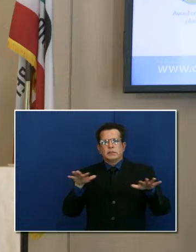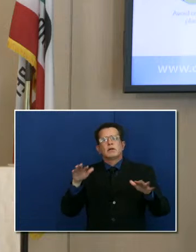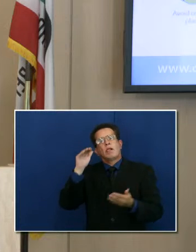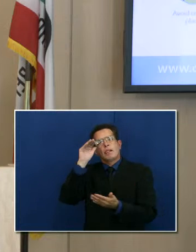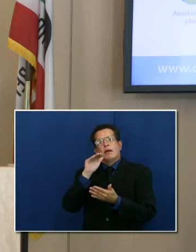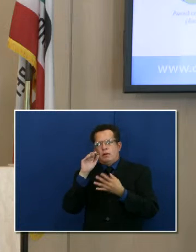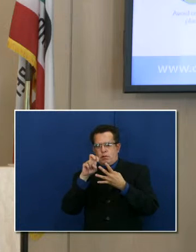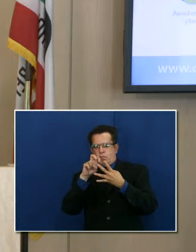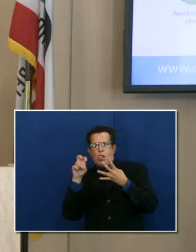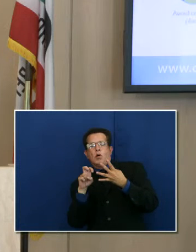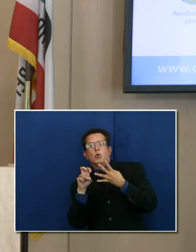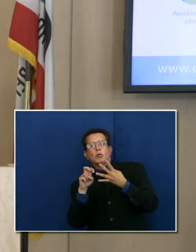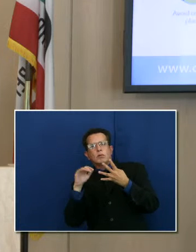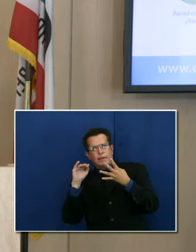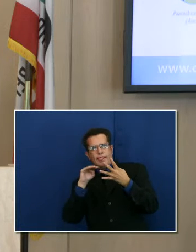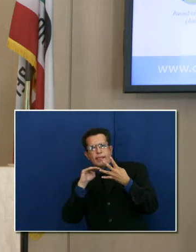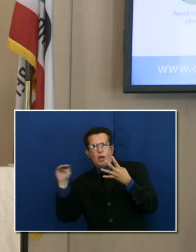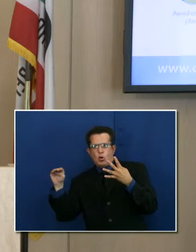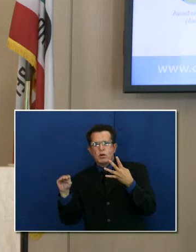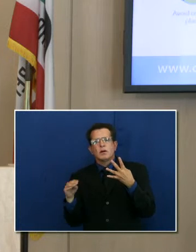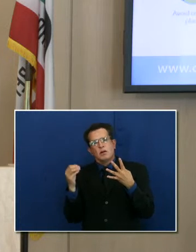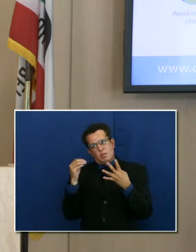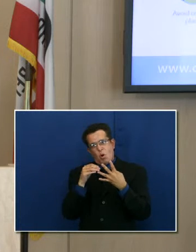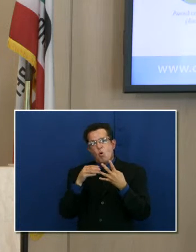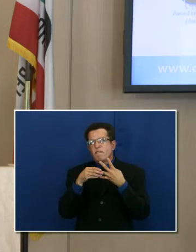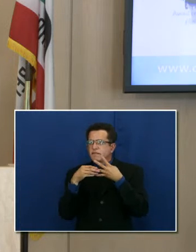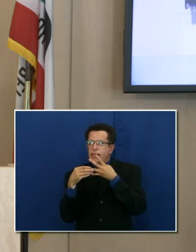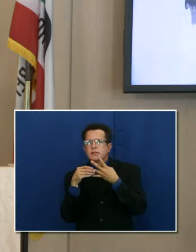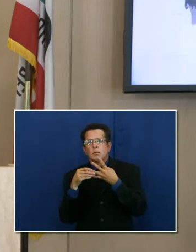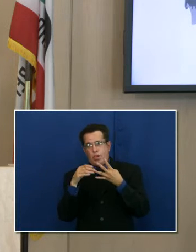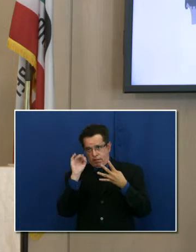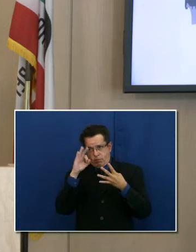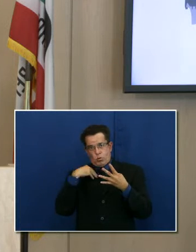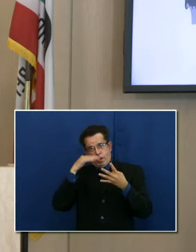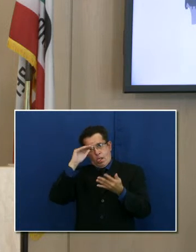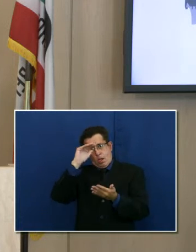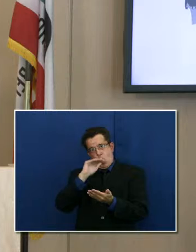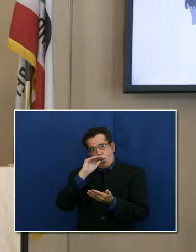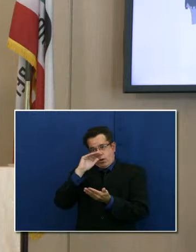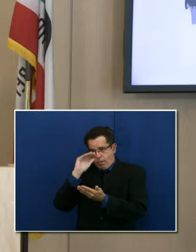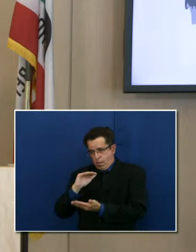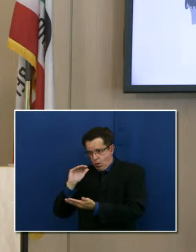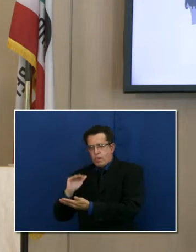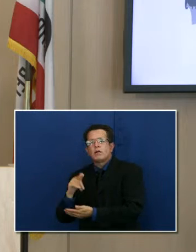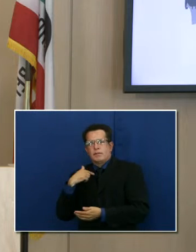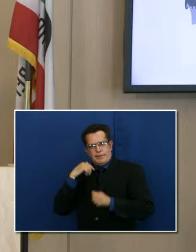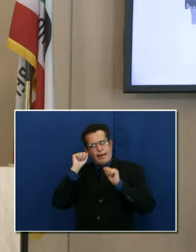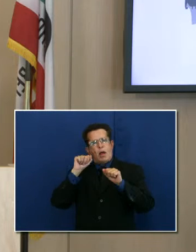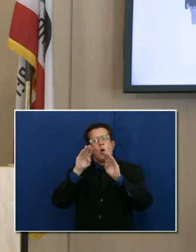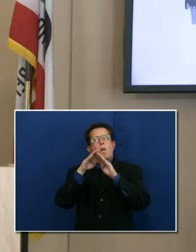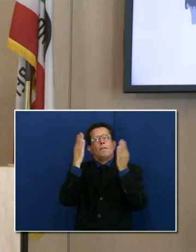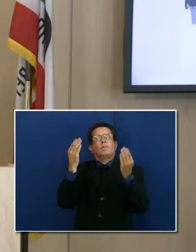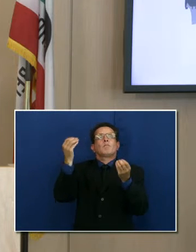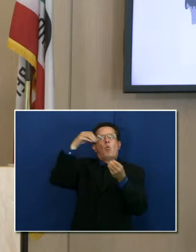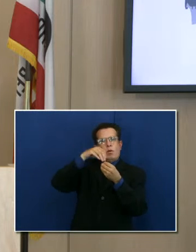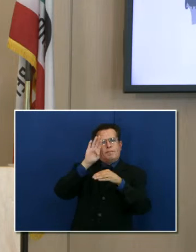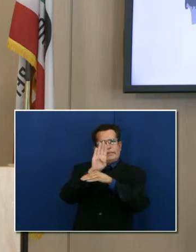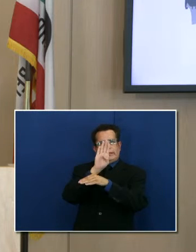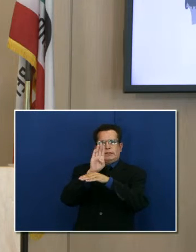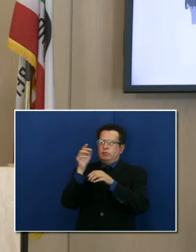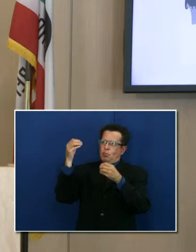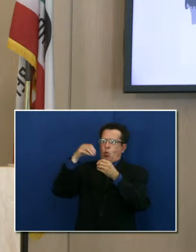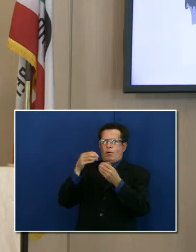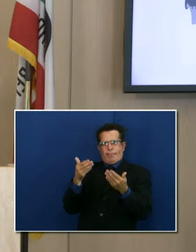tier. If we lower the testing positivity rate and case rate, more sectors can open,